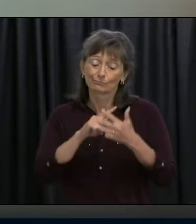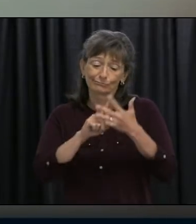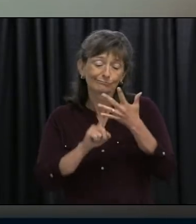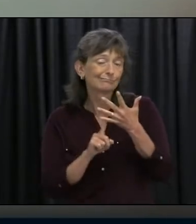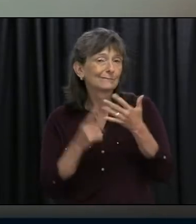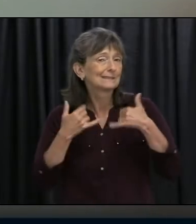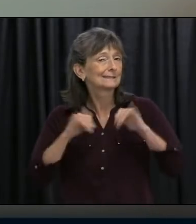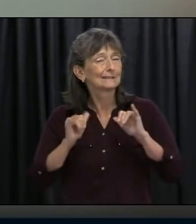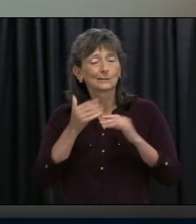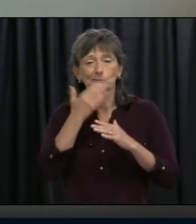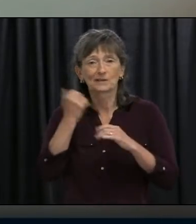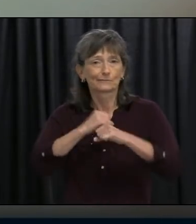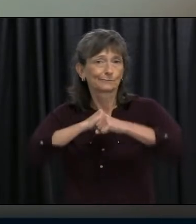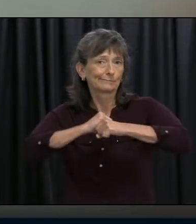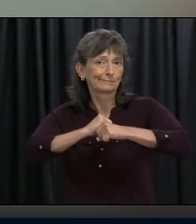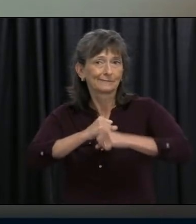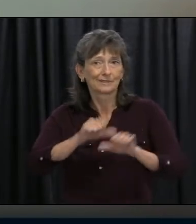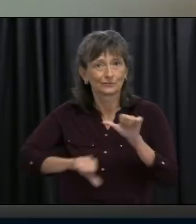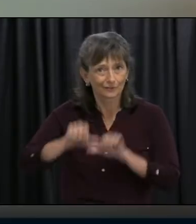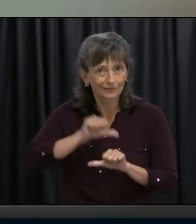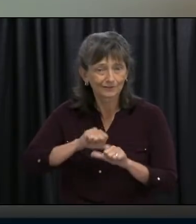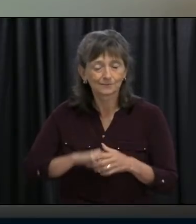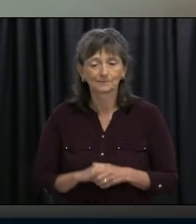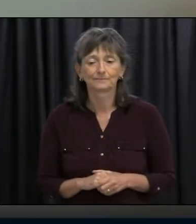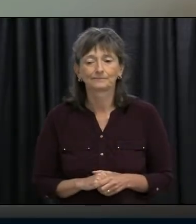defense against this virus.